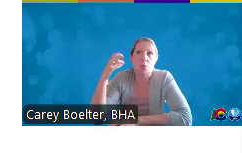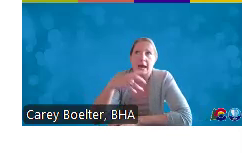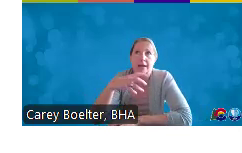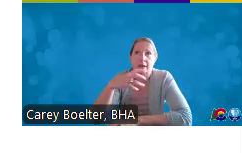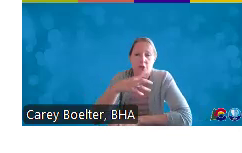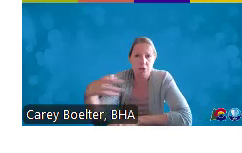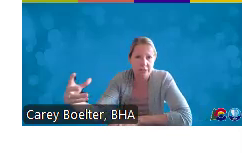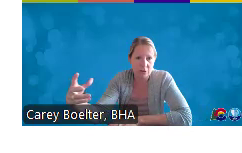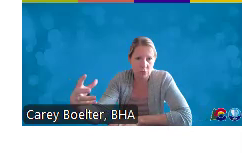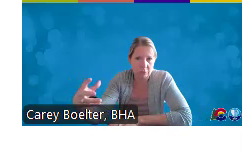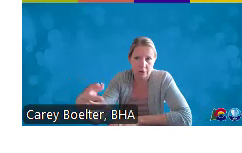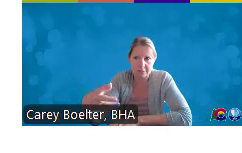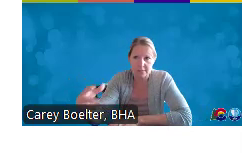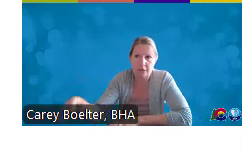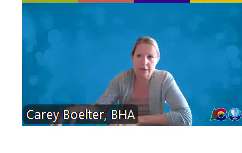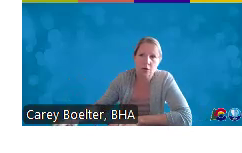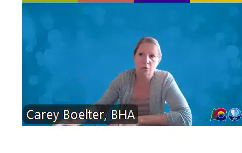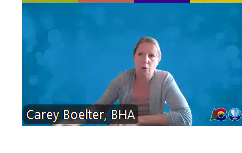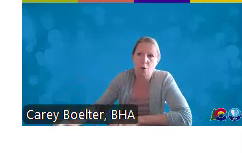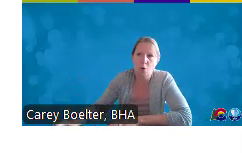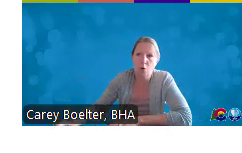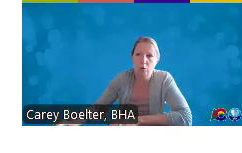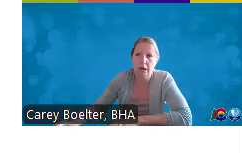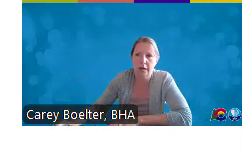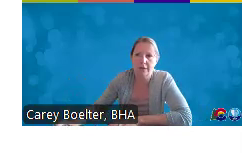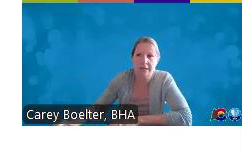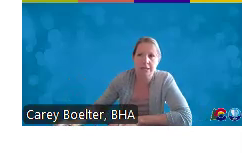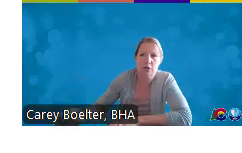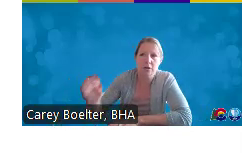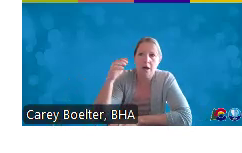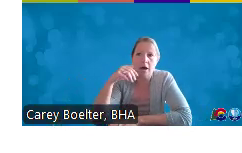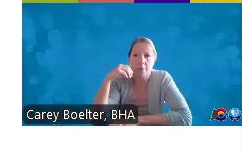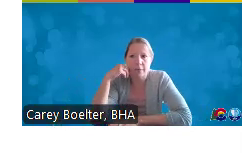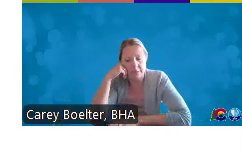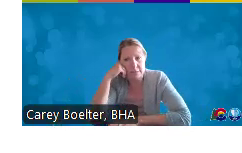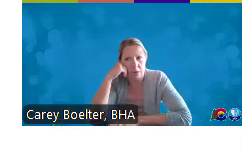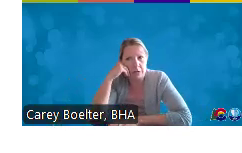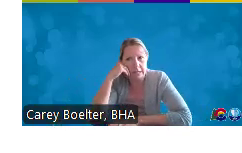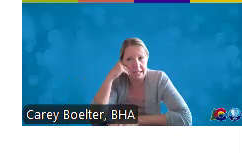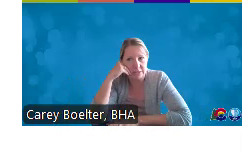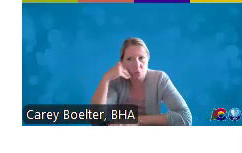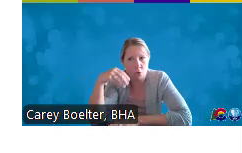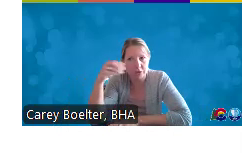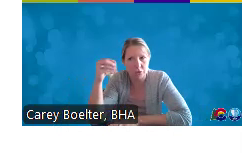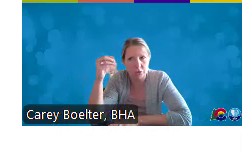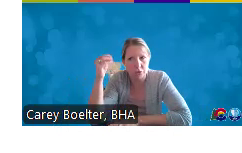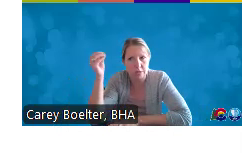We had a huge stakeholdering process. I'm not going to go through a whole lot of it in here because I wanted to get more to